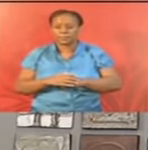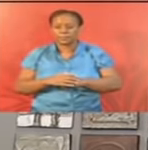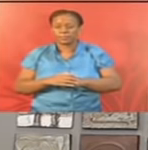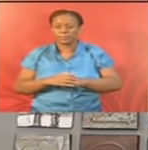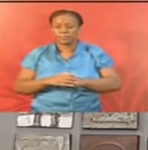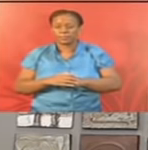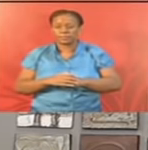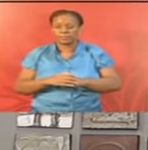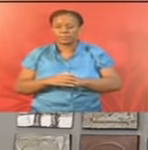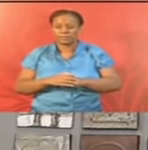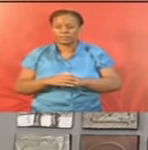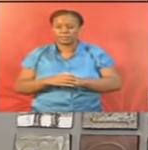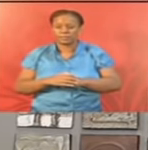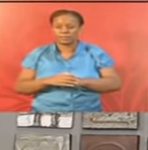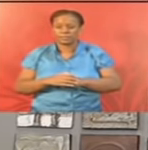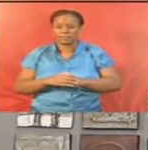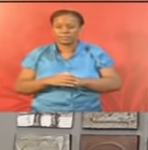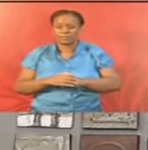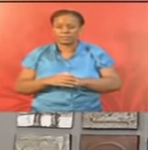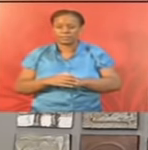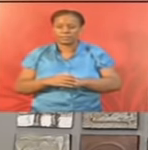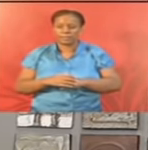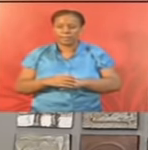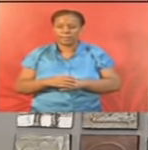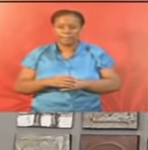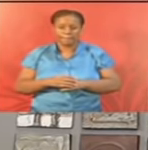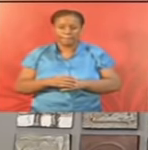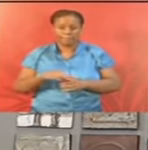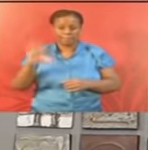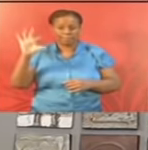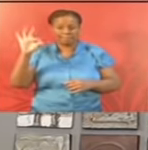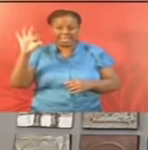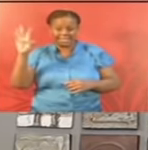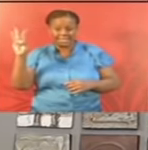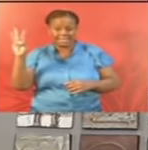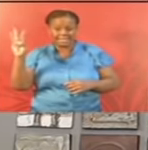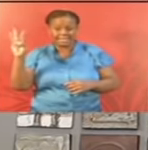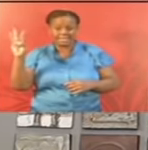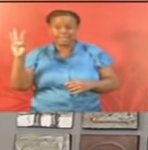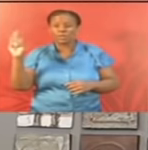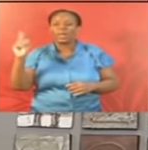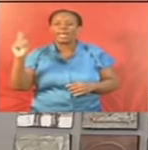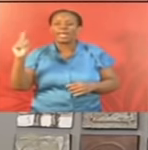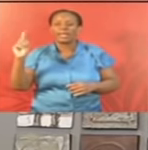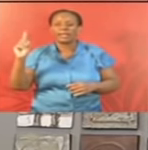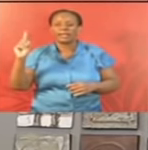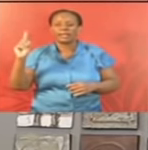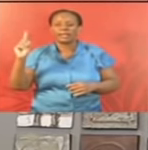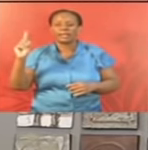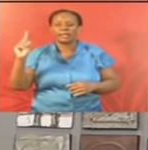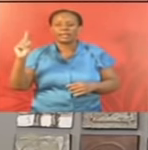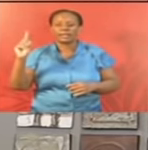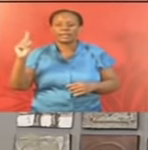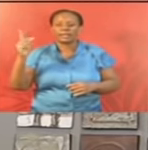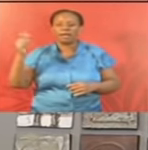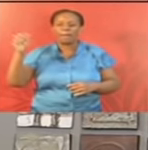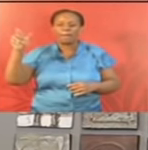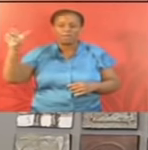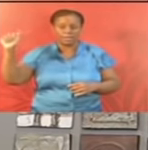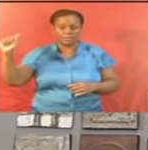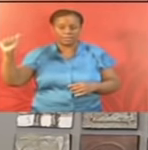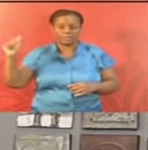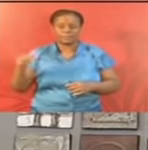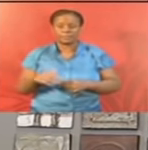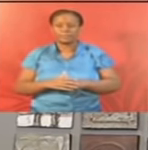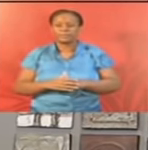quarantine, 96 at the Paria facility, 13 at Cascadia, 21 at Regent Star, 12 at Chancellor,